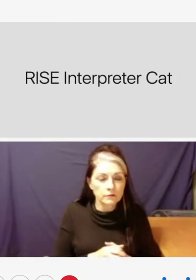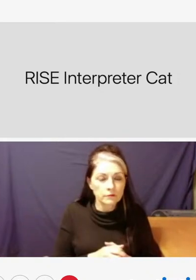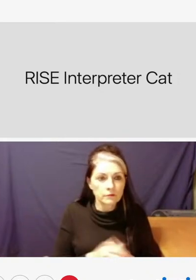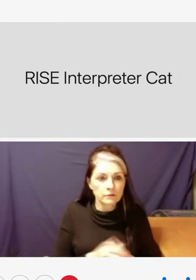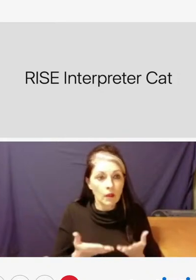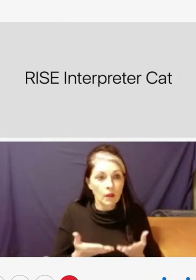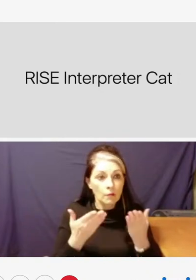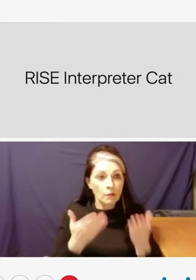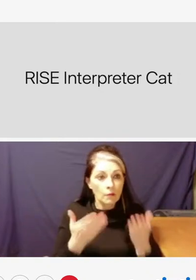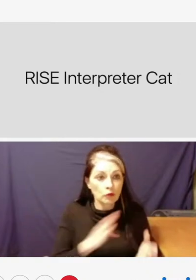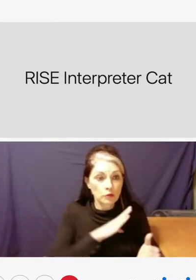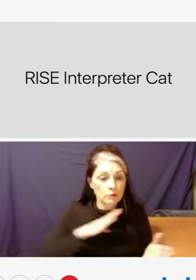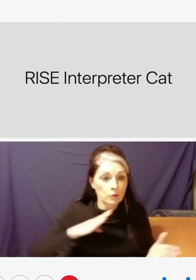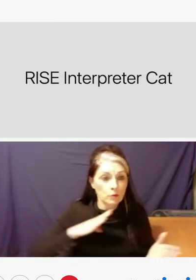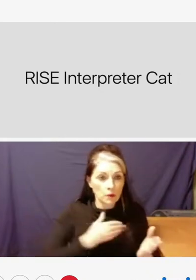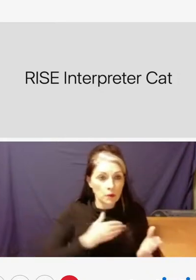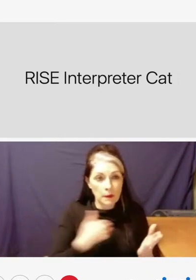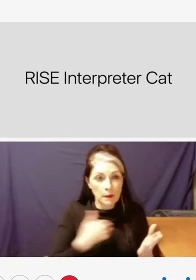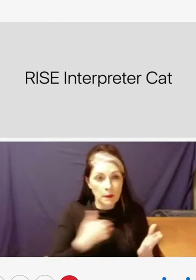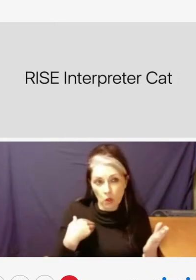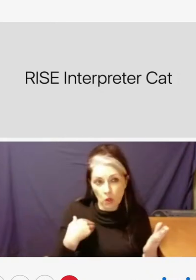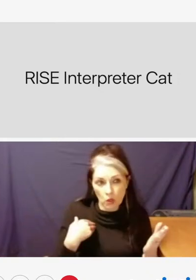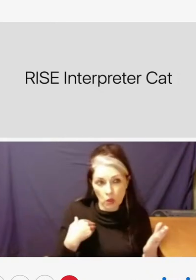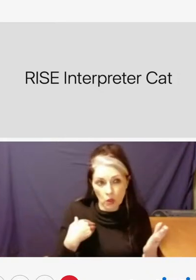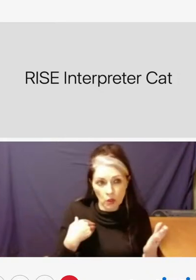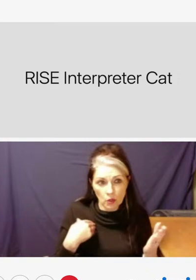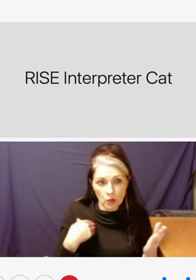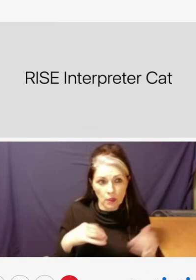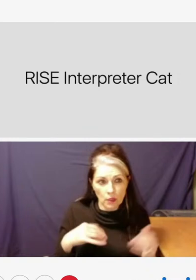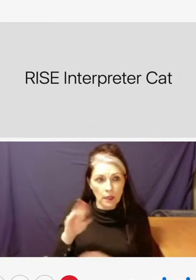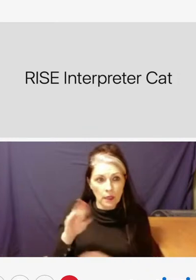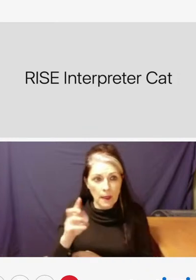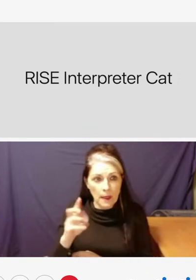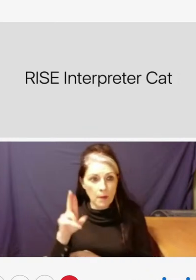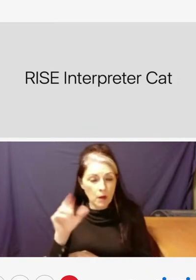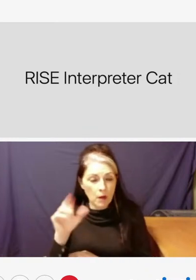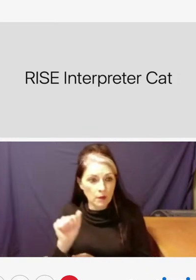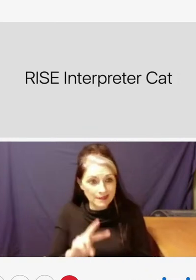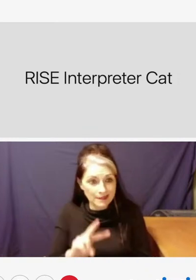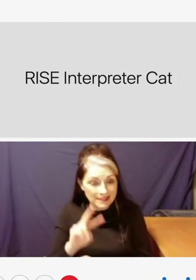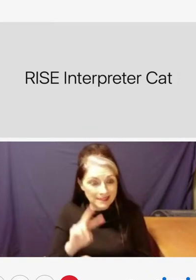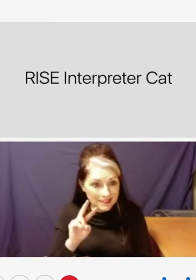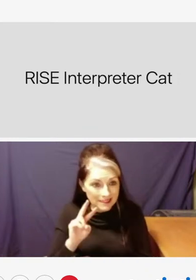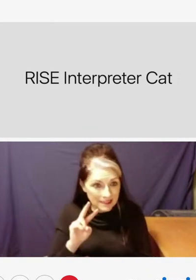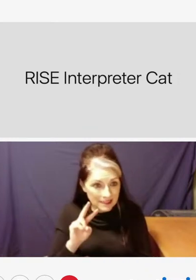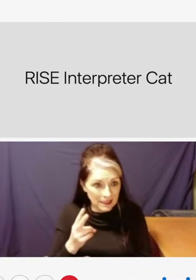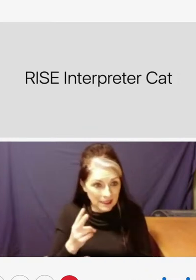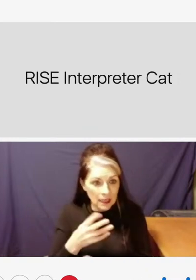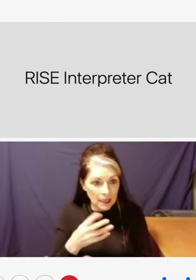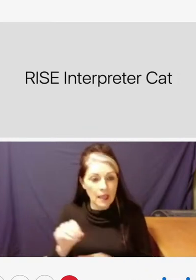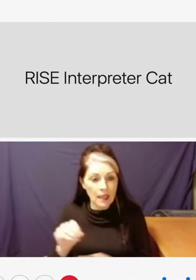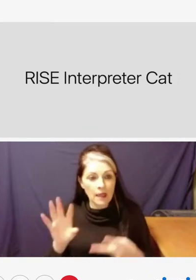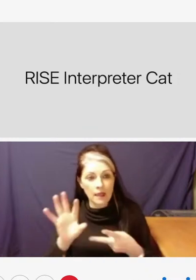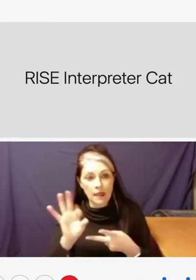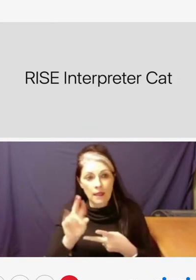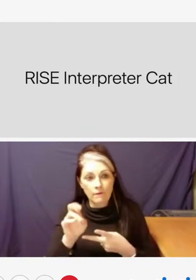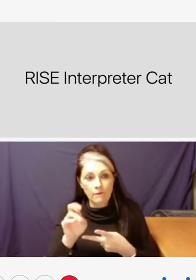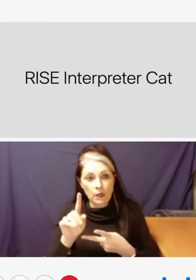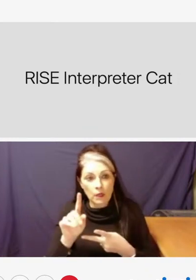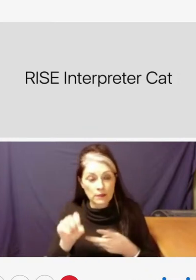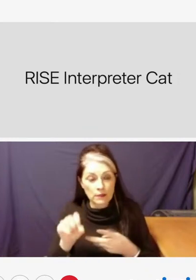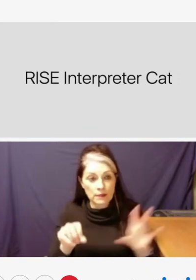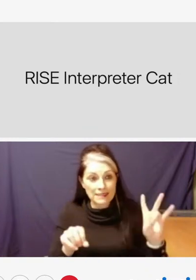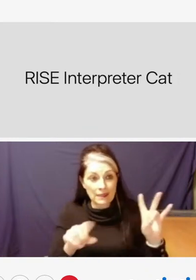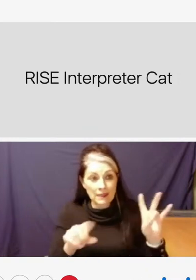member Ibara and second and board member fent this and carried on a 70 vote um the board